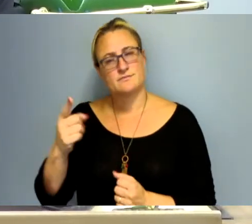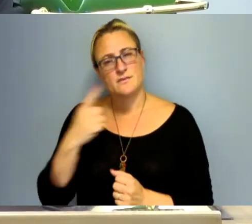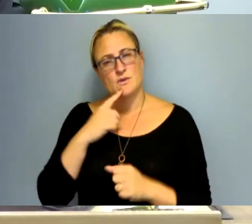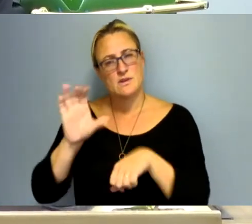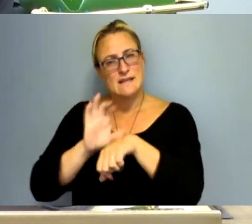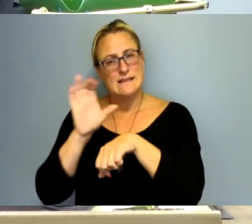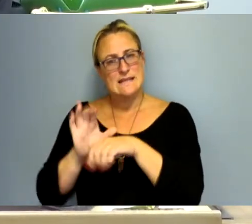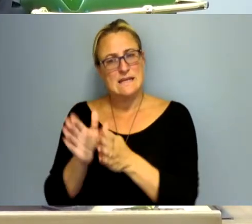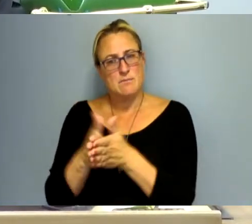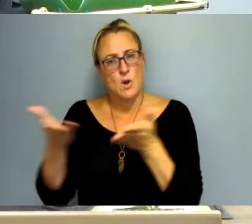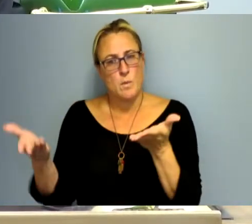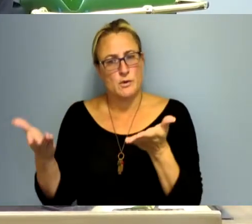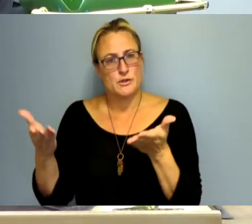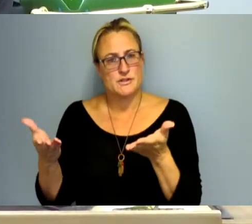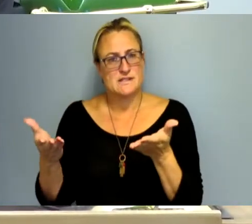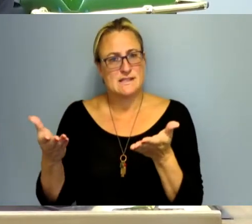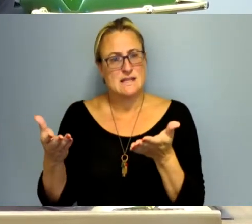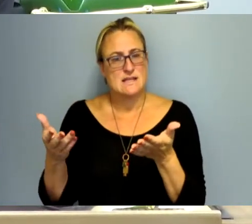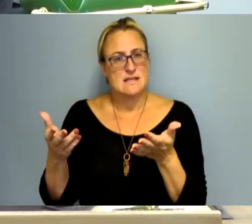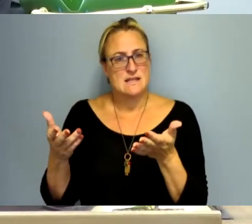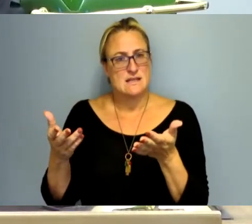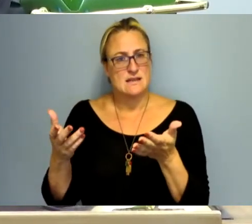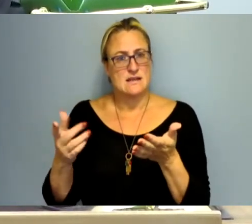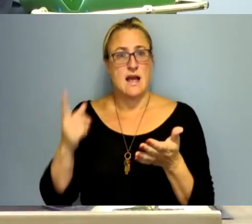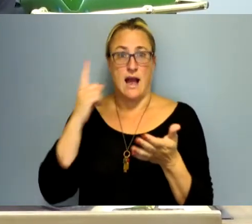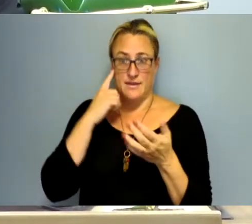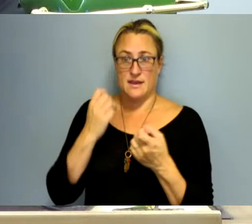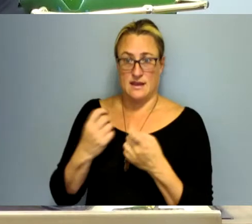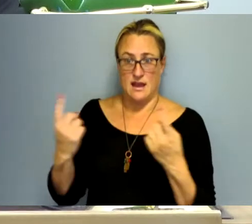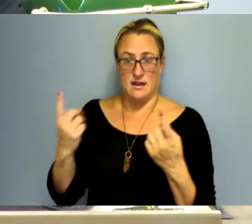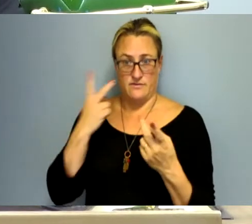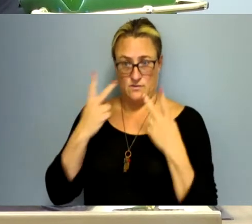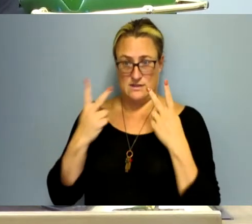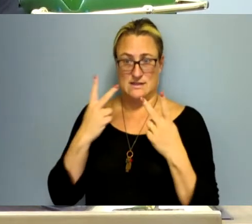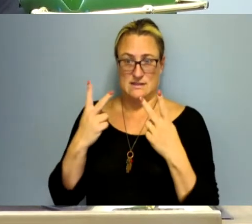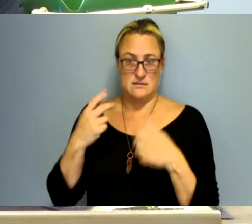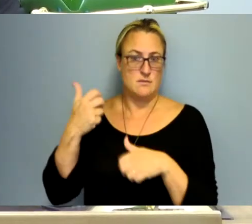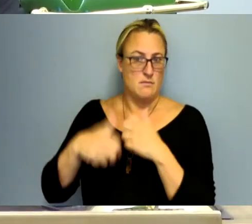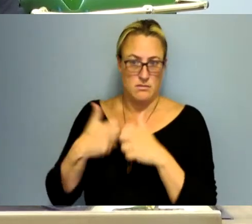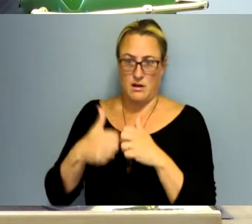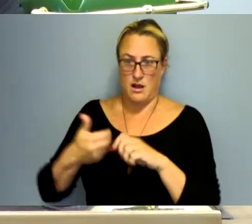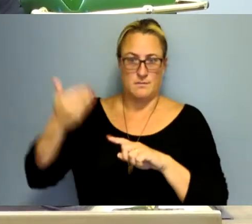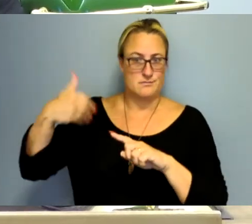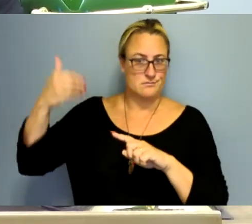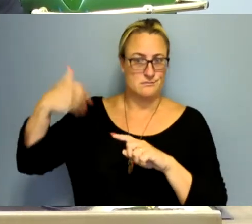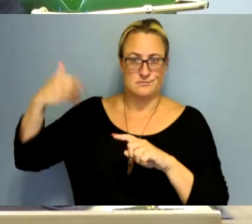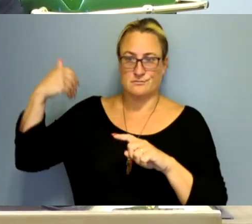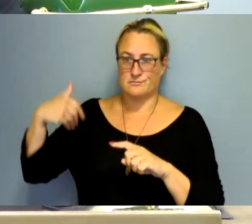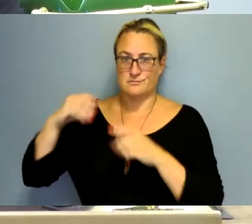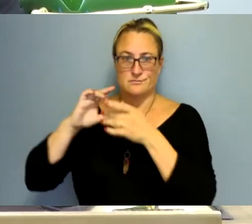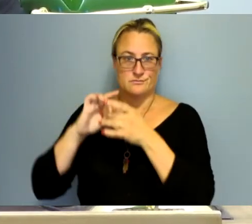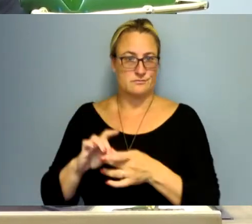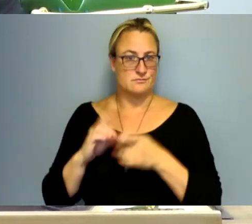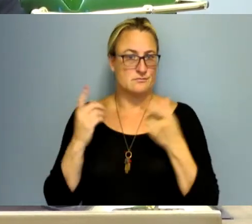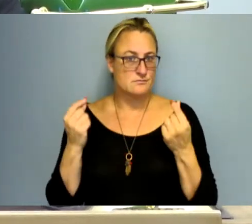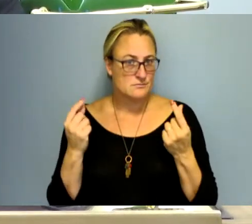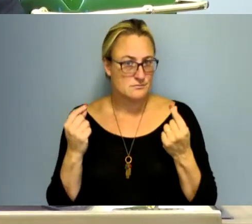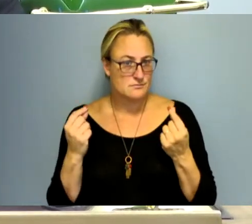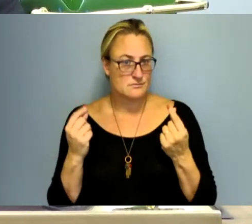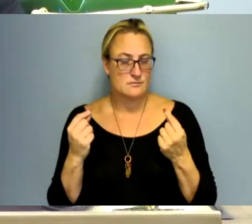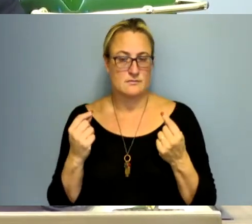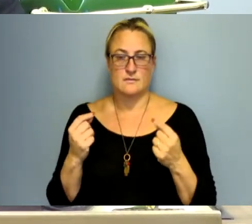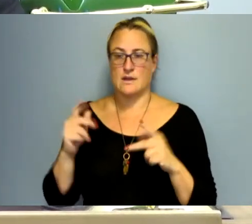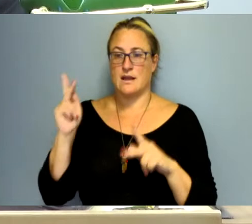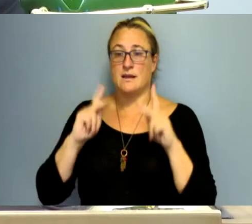which I think everybody has seen there's been a problem at one time or the other about somebody coming in